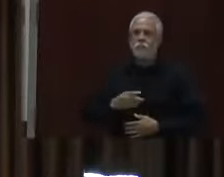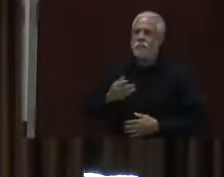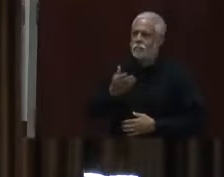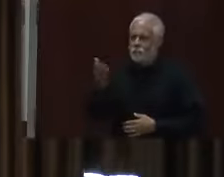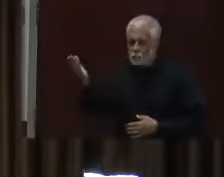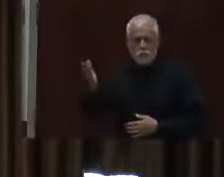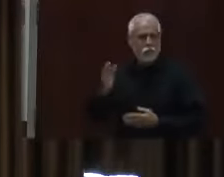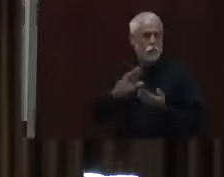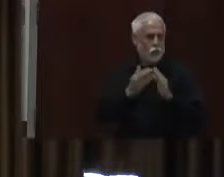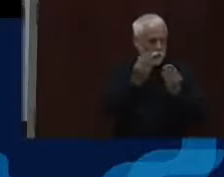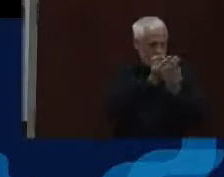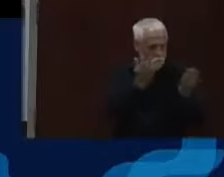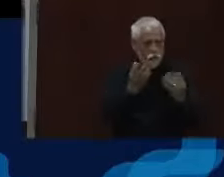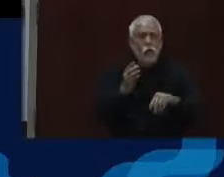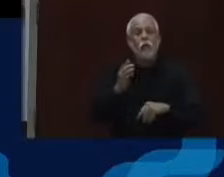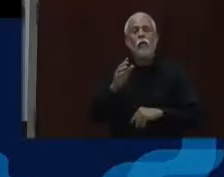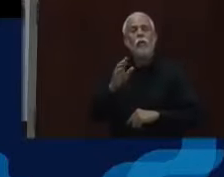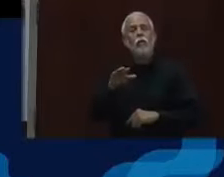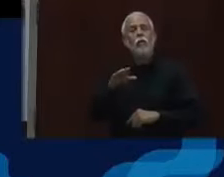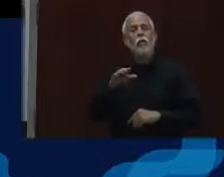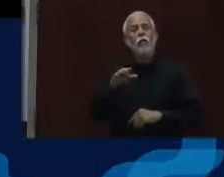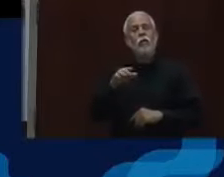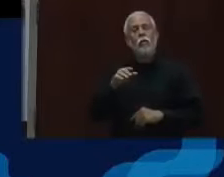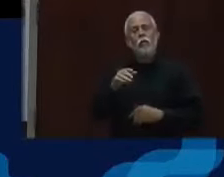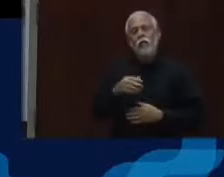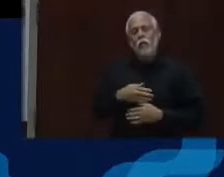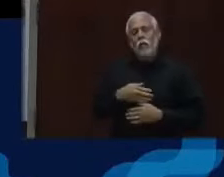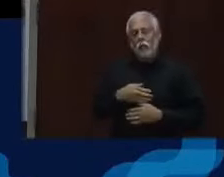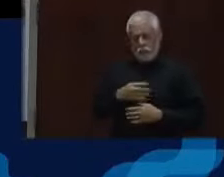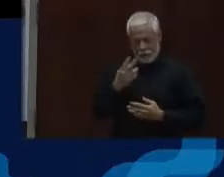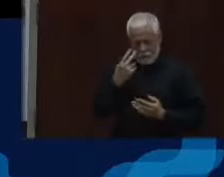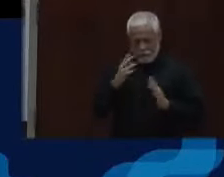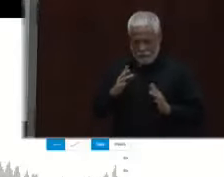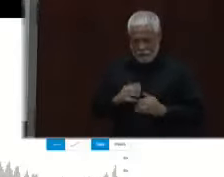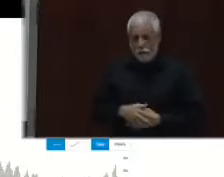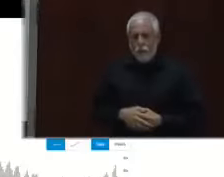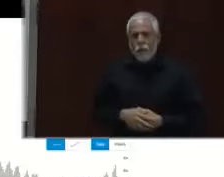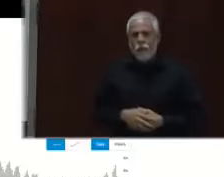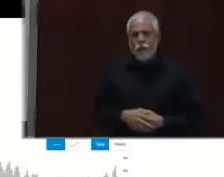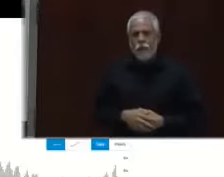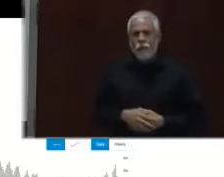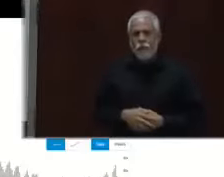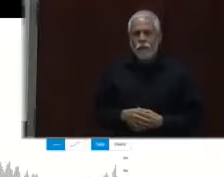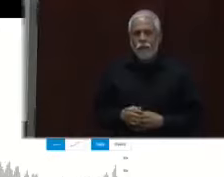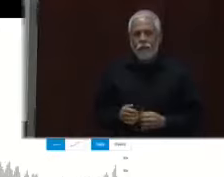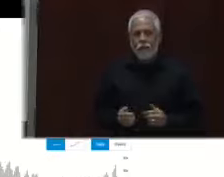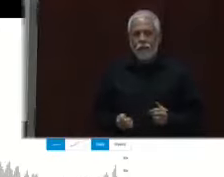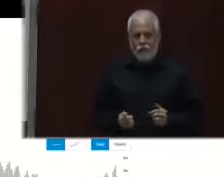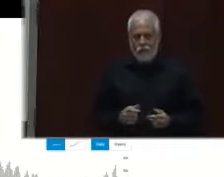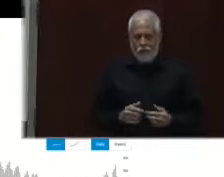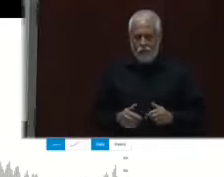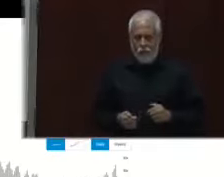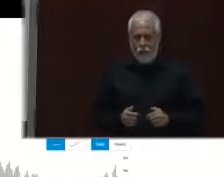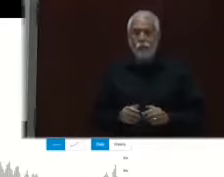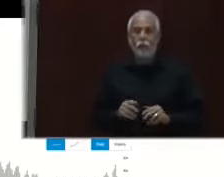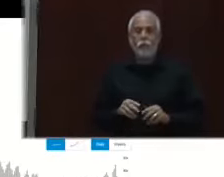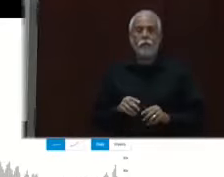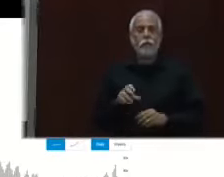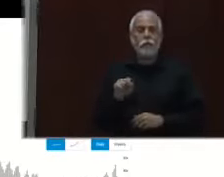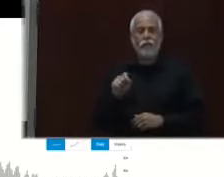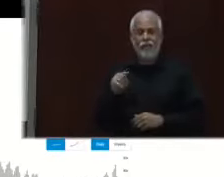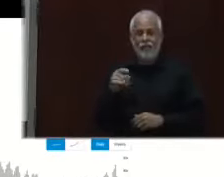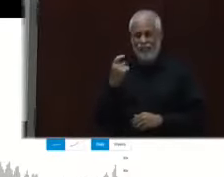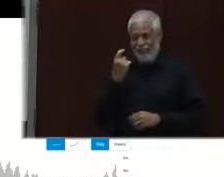address you and the community. Let's see, if I can handle the challenges here. As